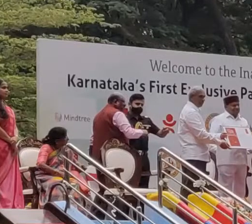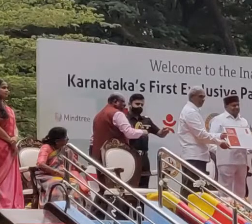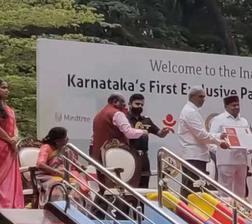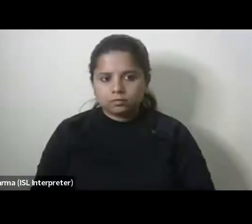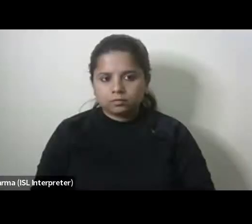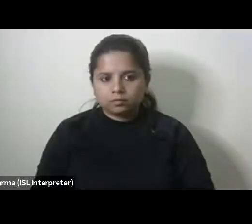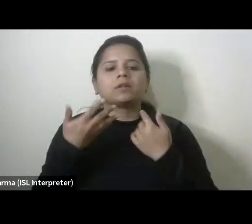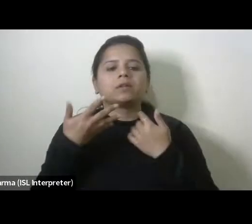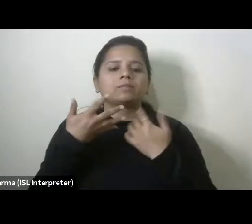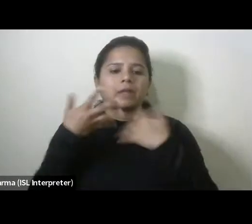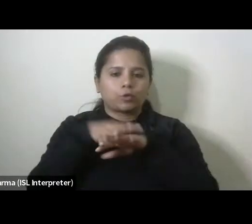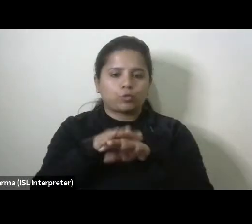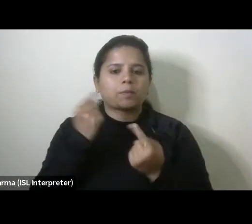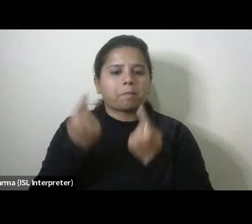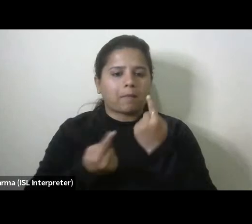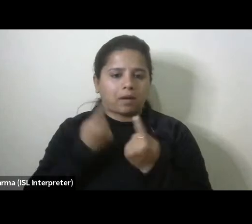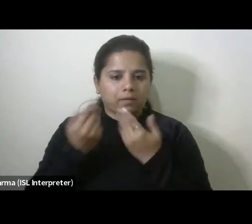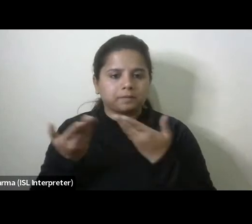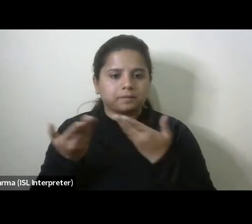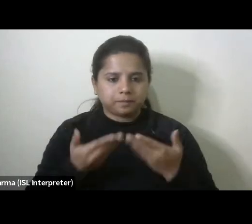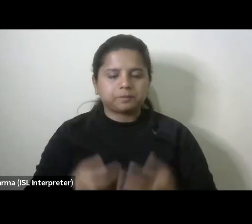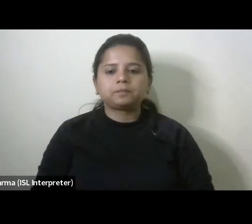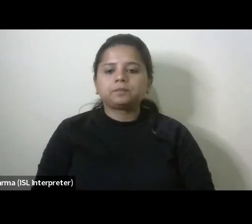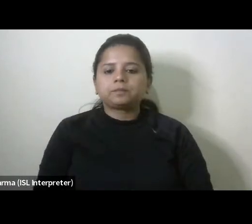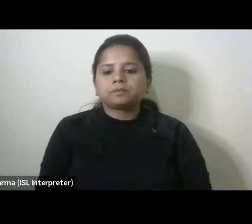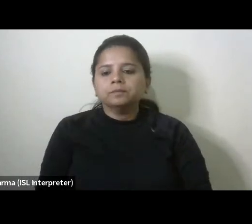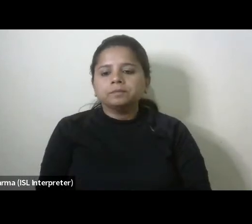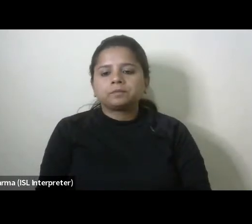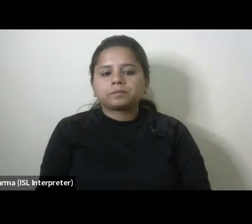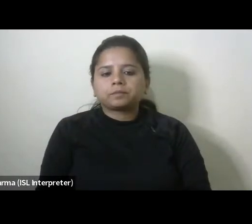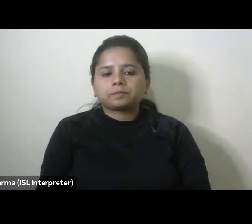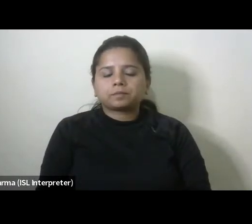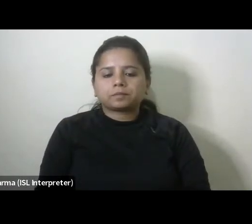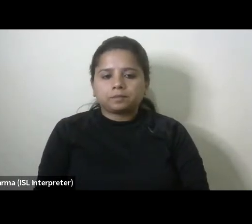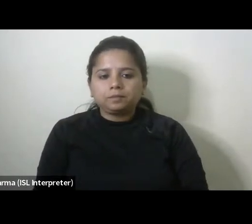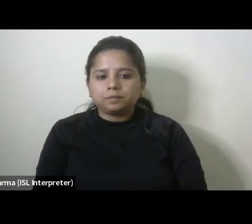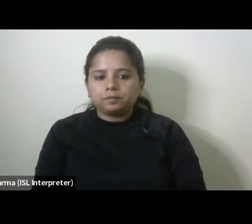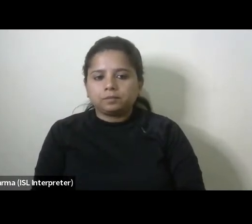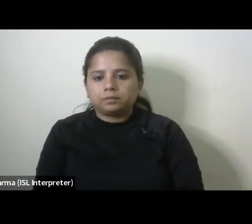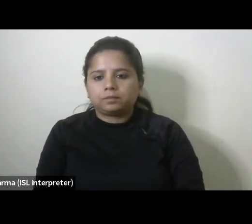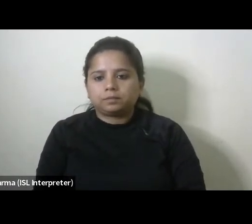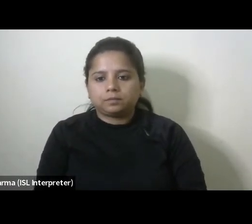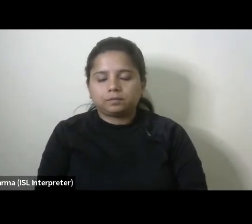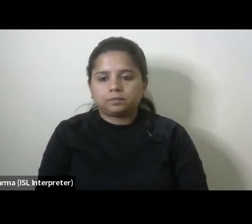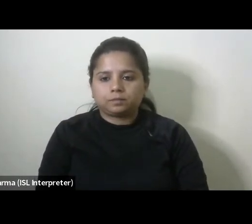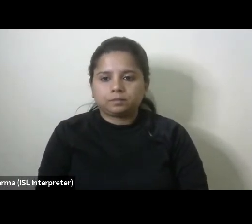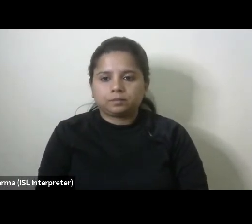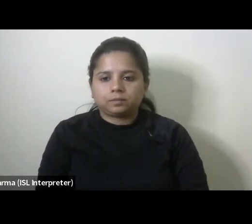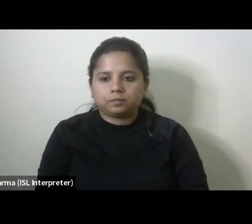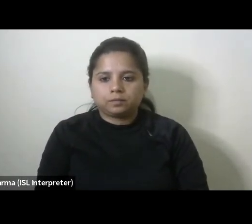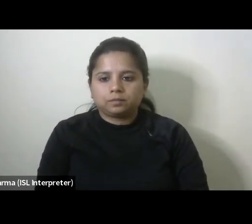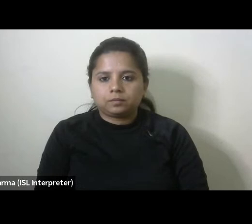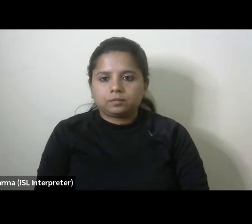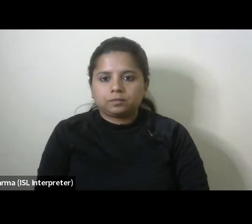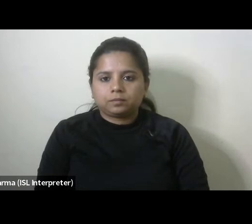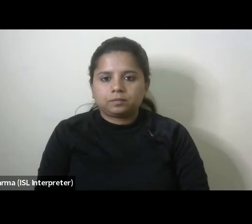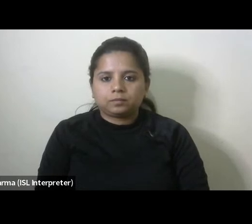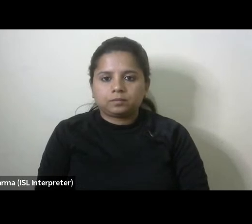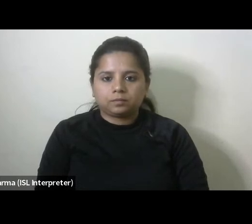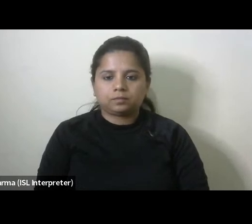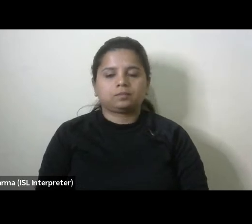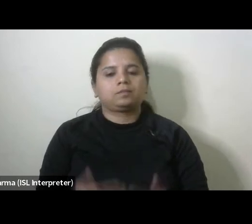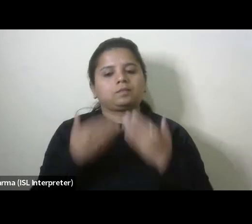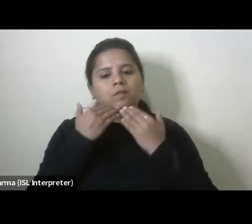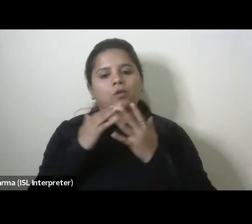thank you so much